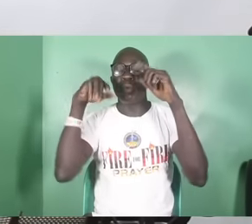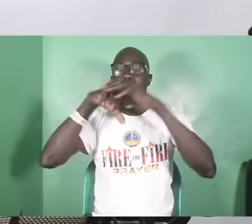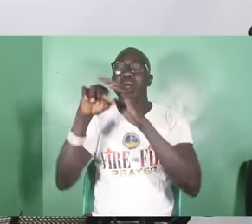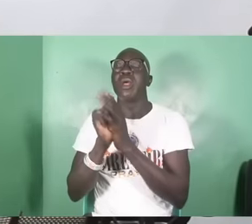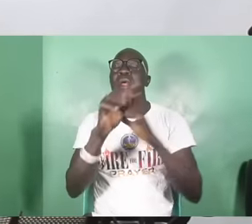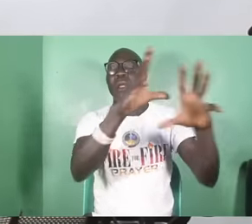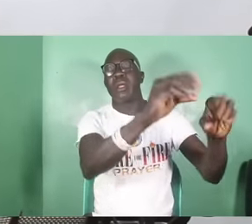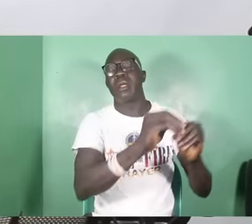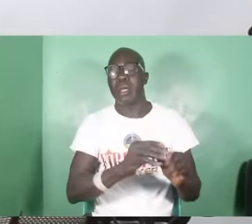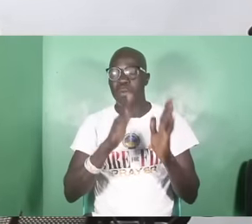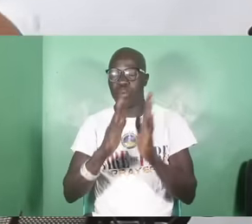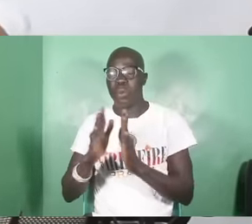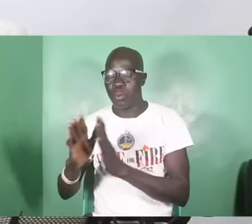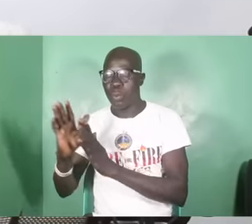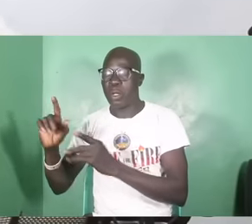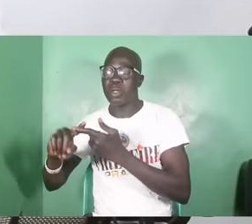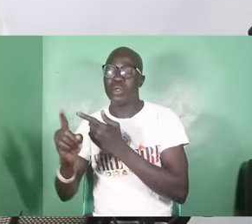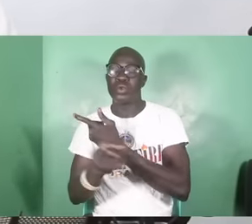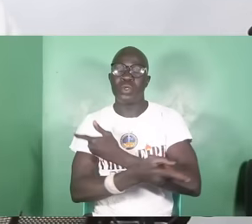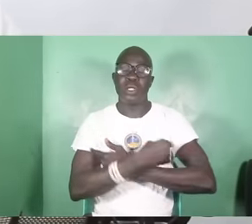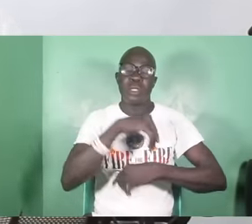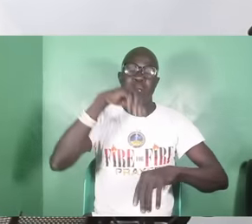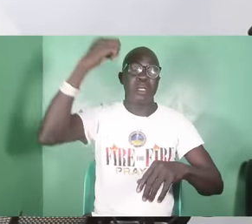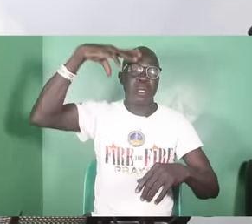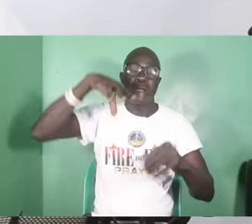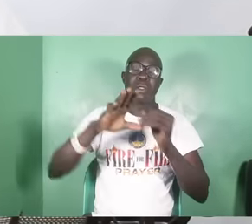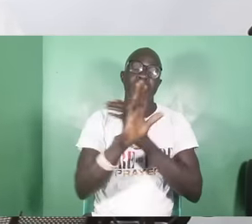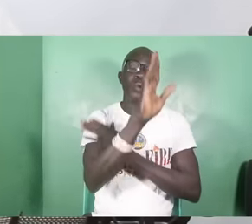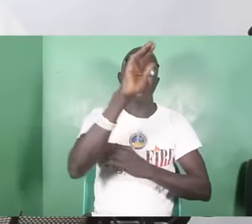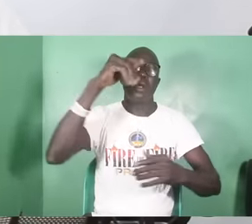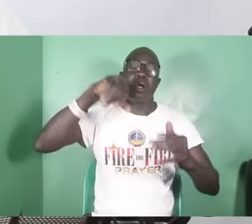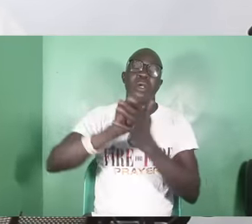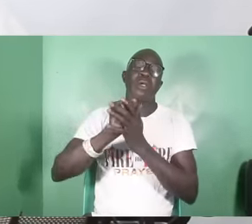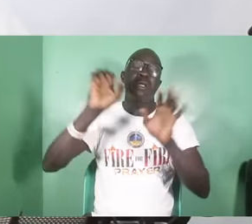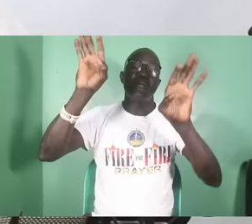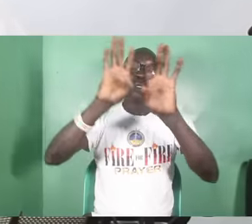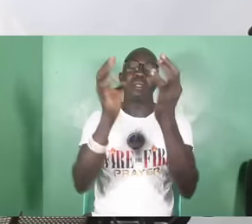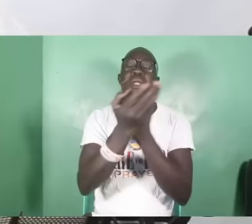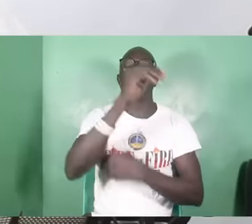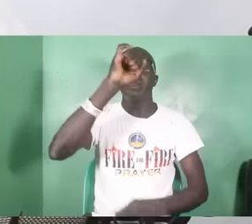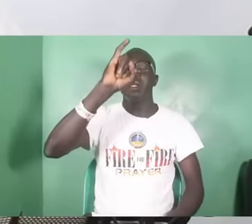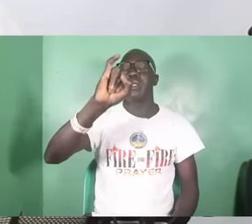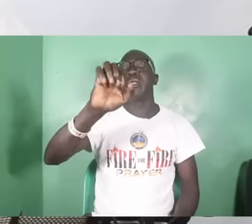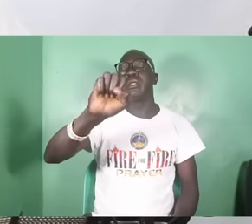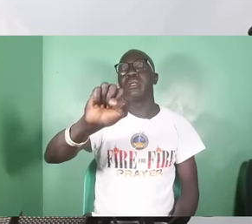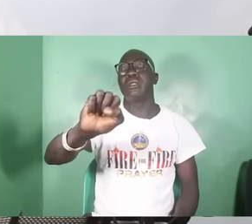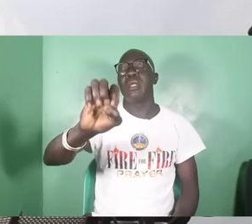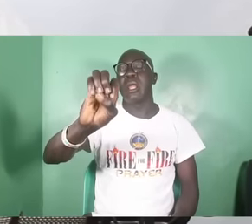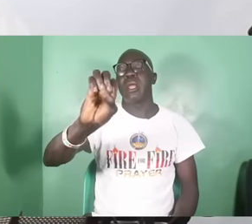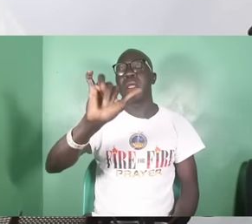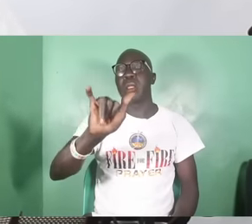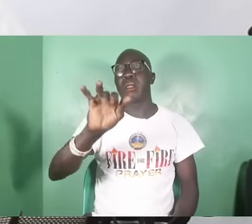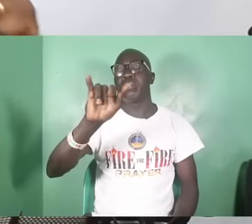Wake you in spirit. I'll be receiving the visitation of the Spirit. In the same. I'll be